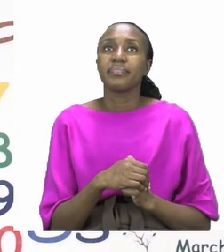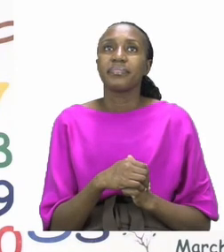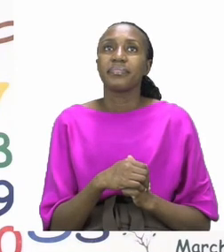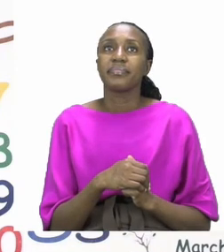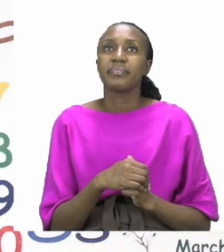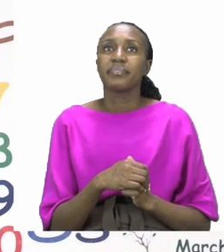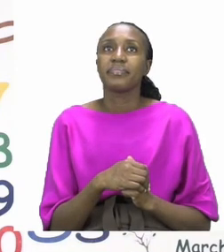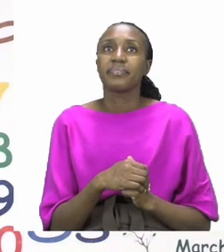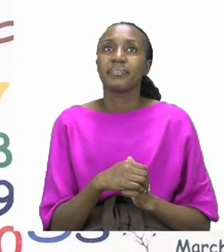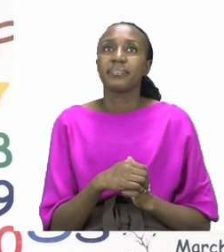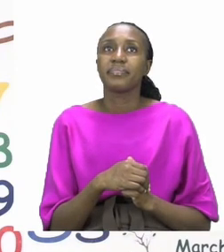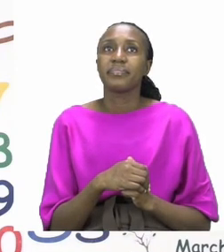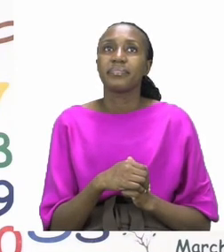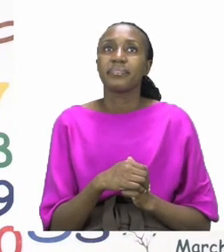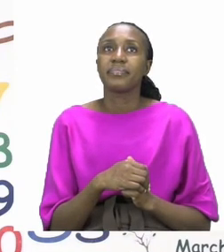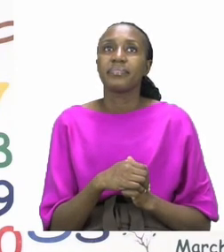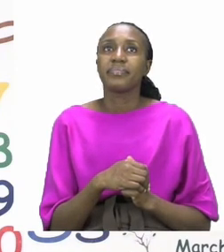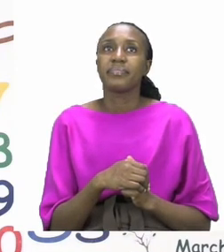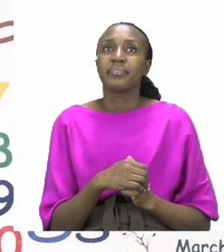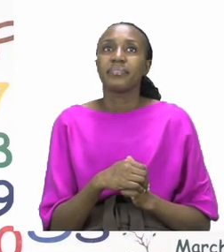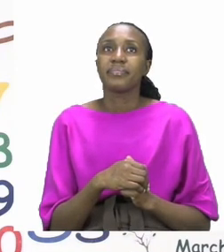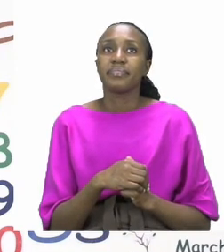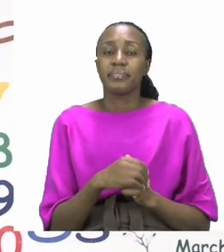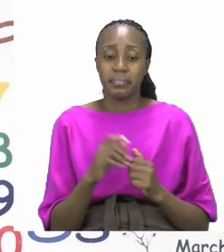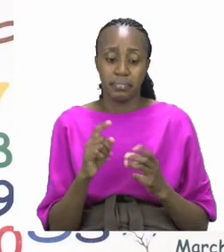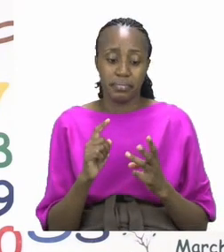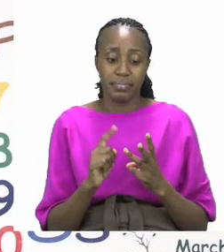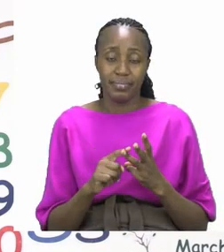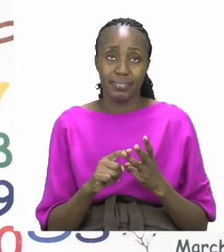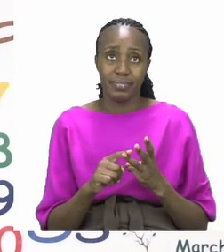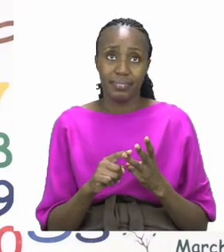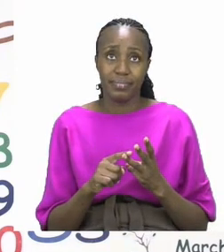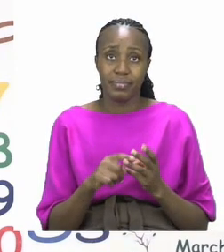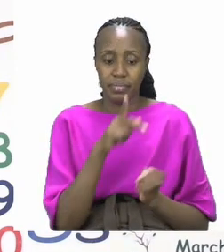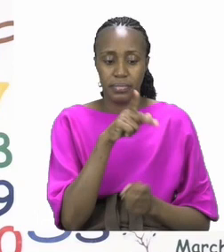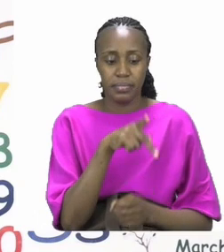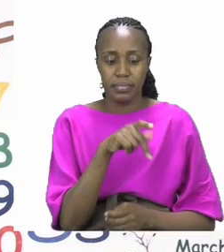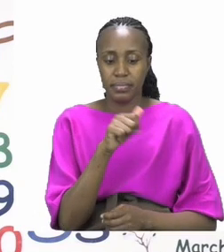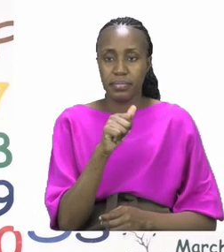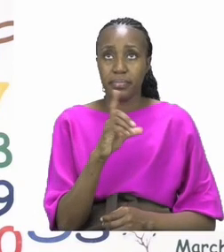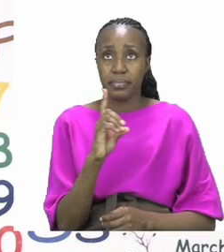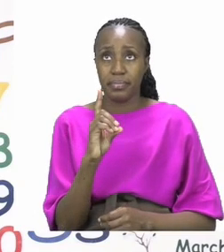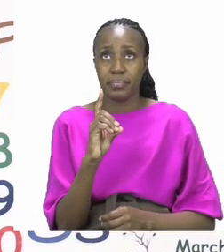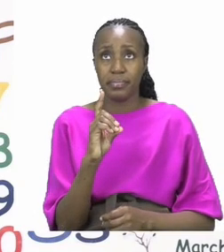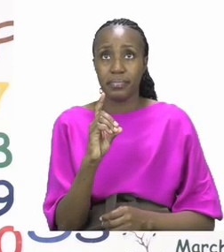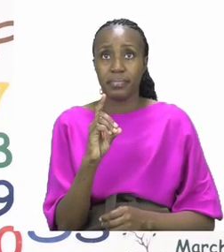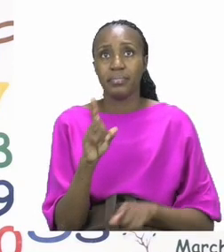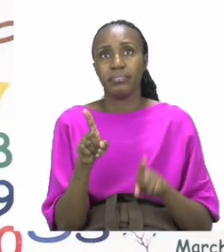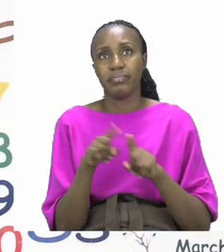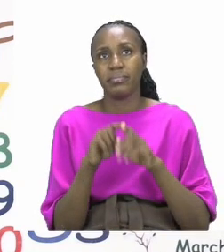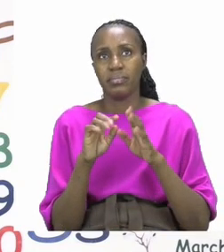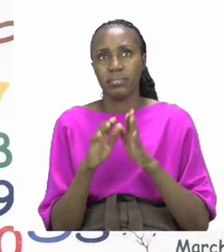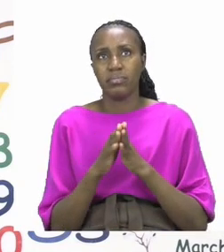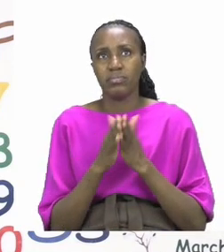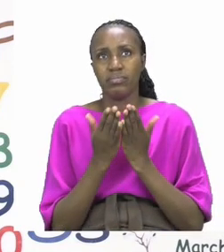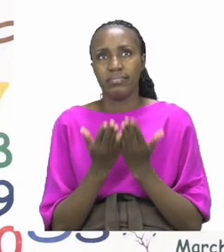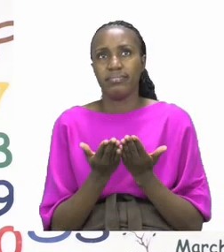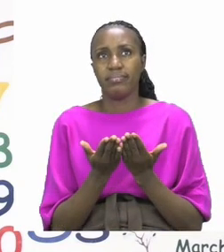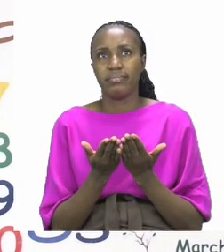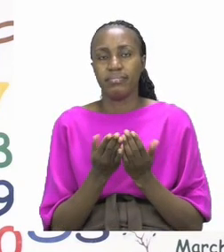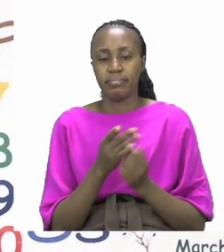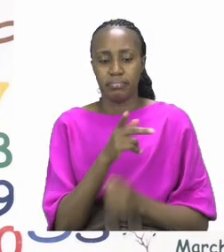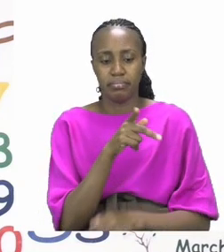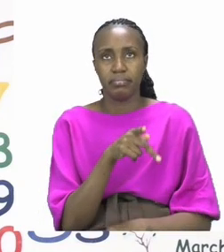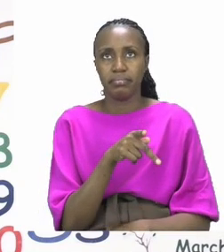and cross it out. The next one we're going to look for together is the word pad. We start